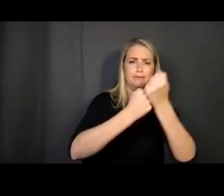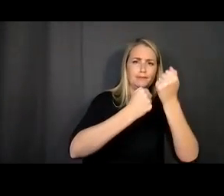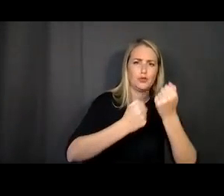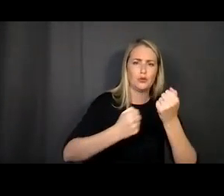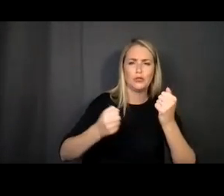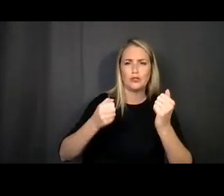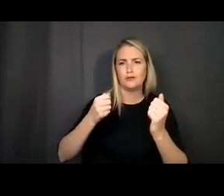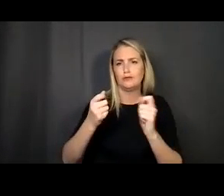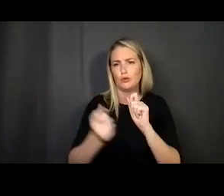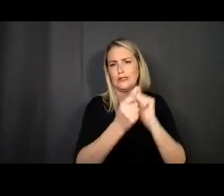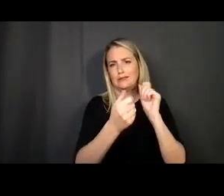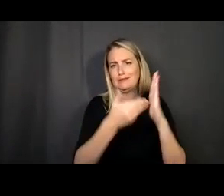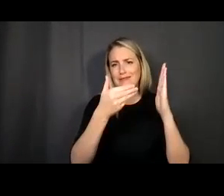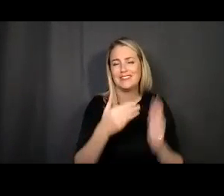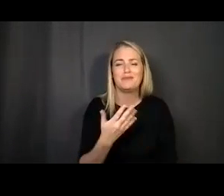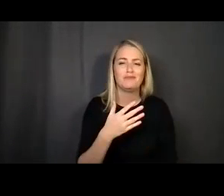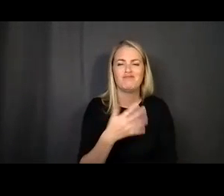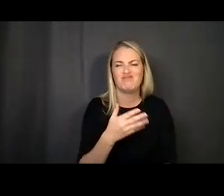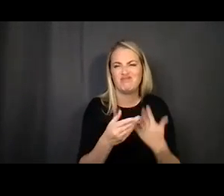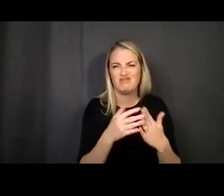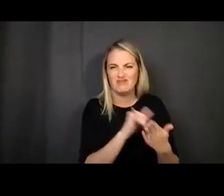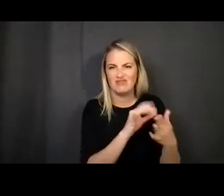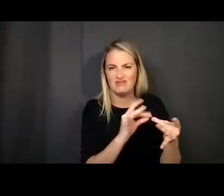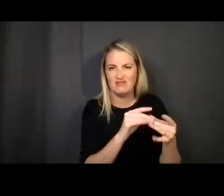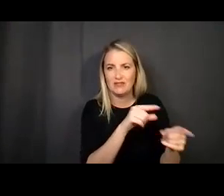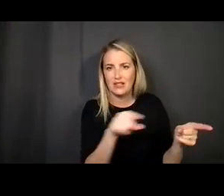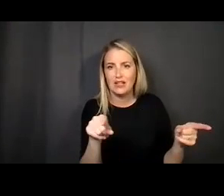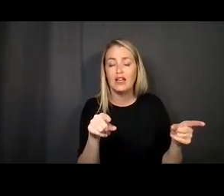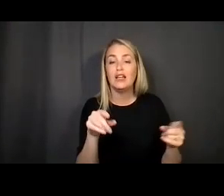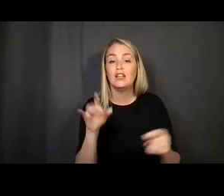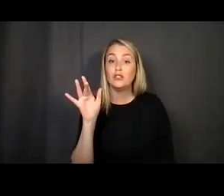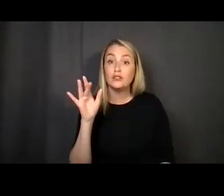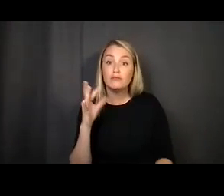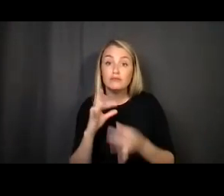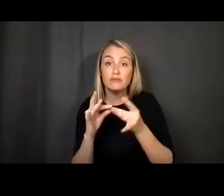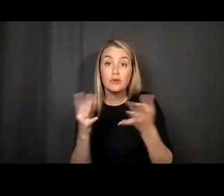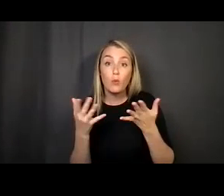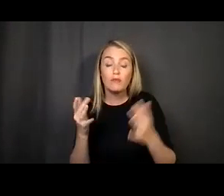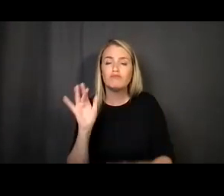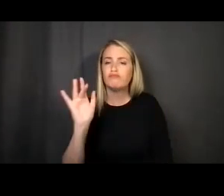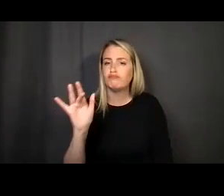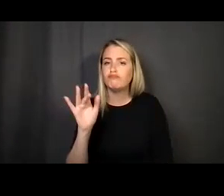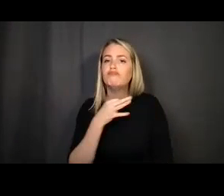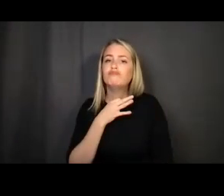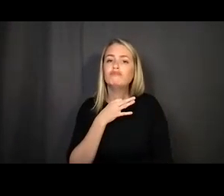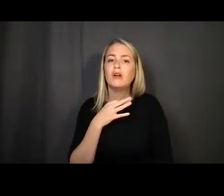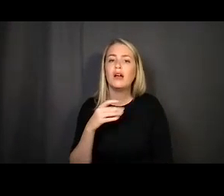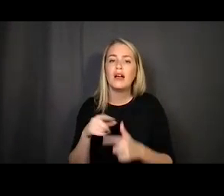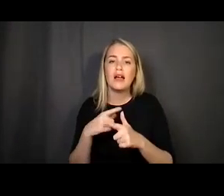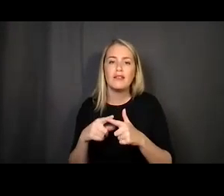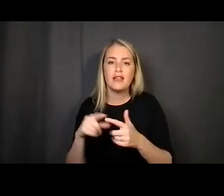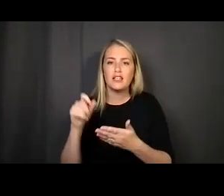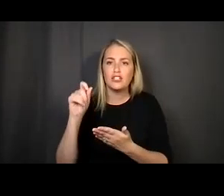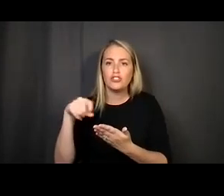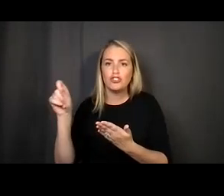comment was. You can Pueden also hacer clic ahí see para ver the de qué se check trata el with comentario icons, y if there's some también scoring details, if there's